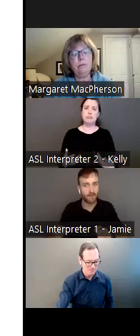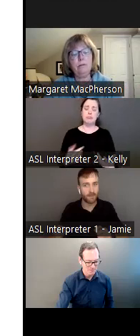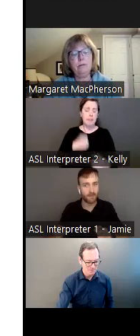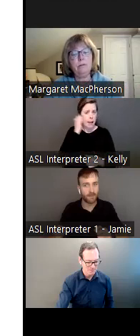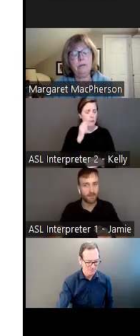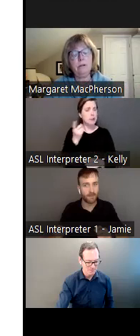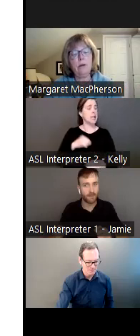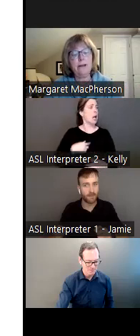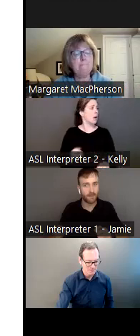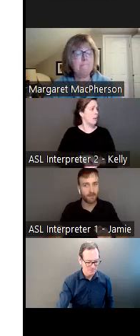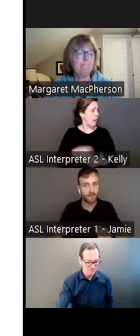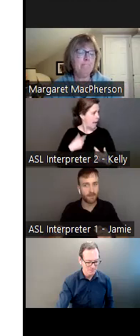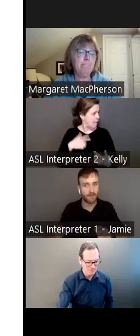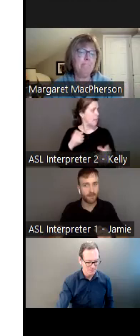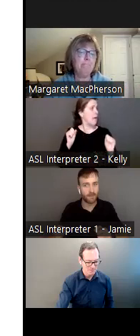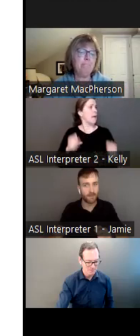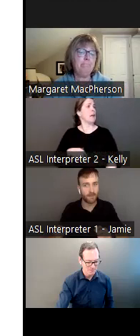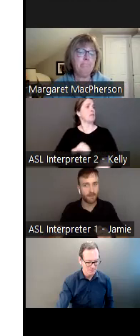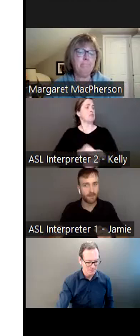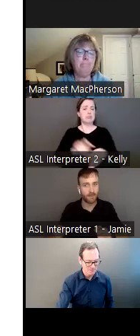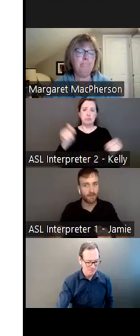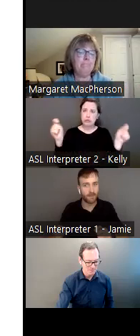important. Go ahead.